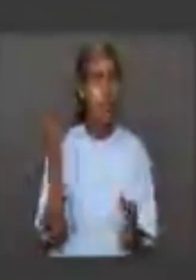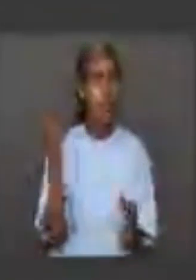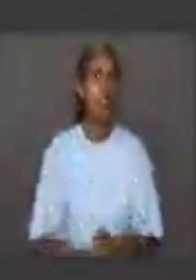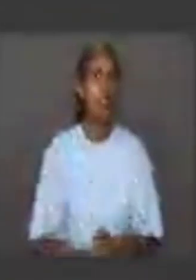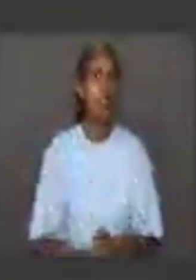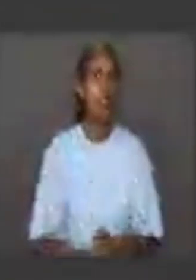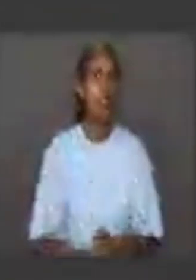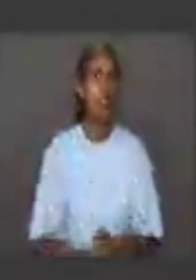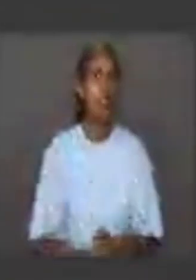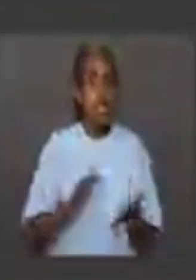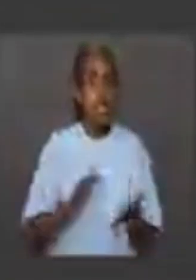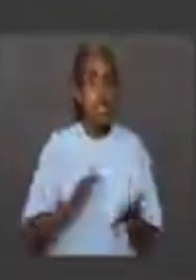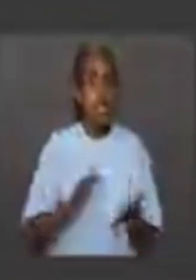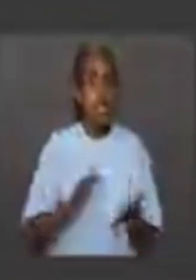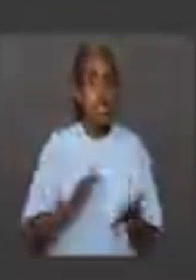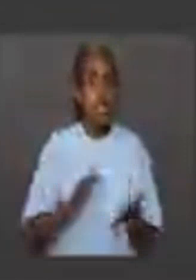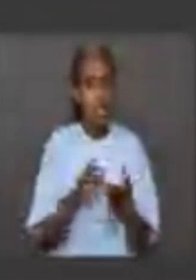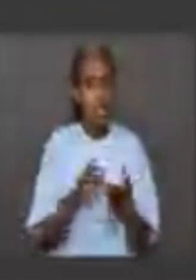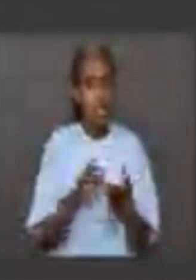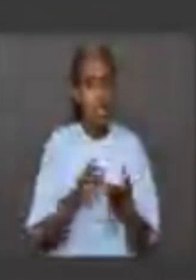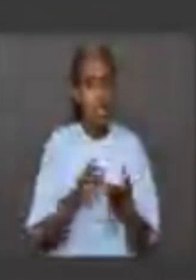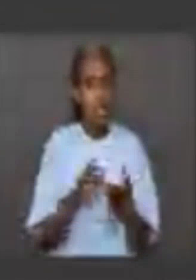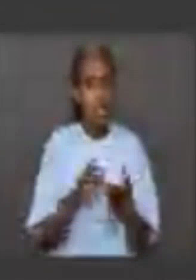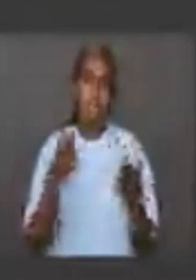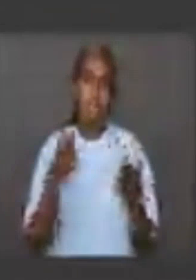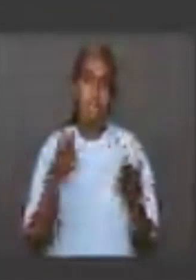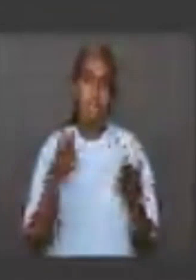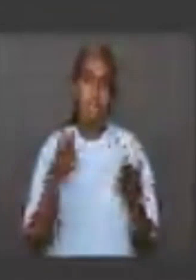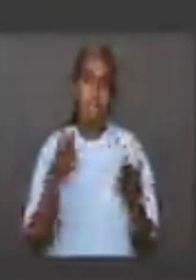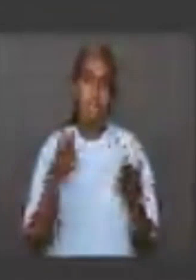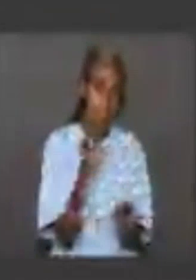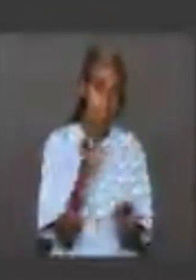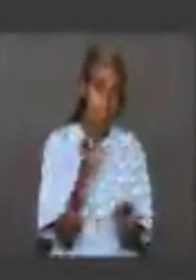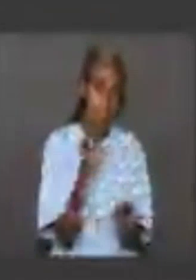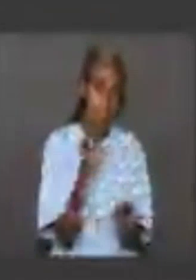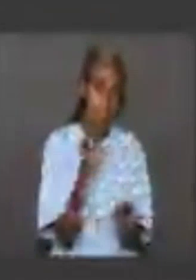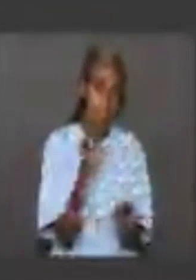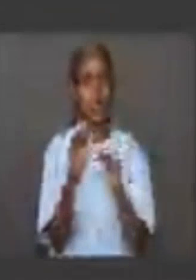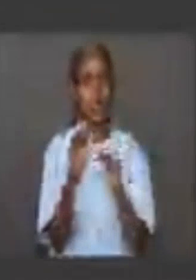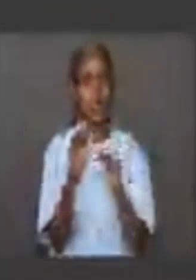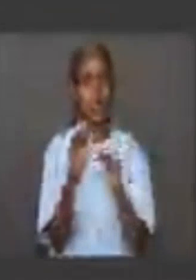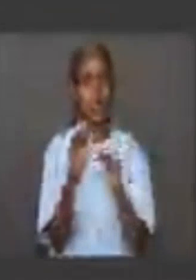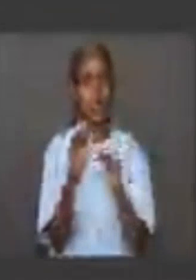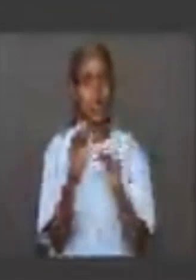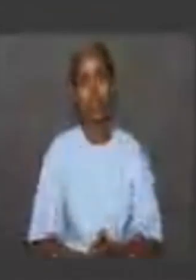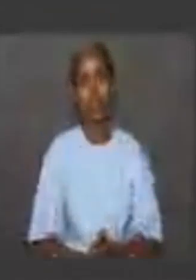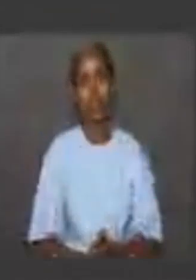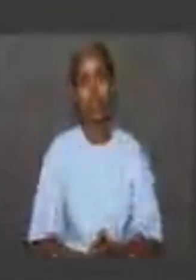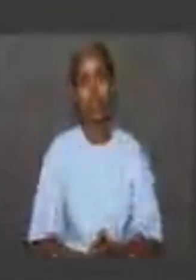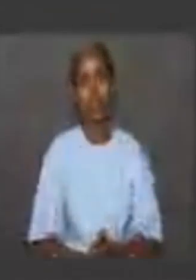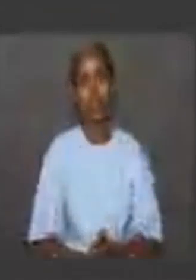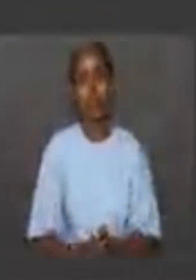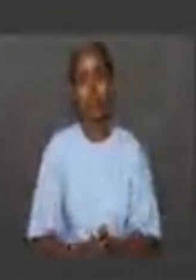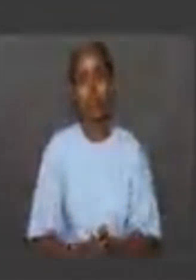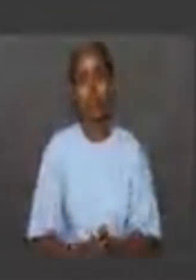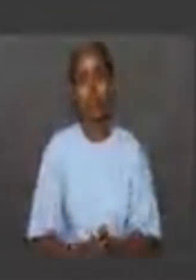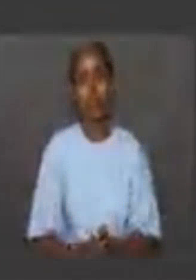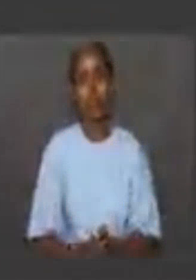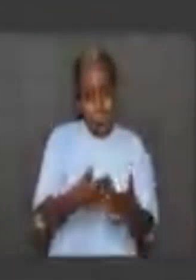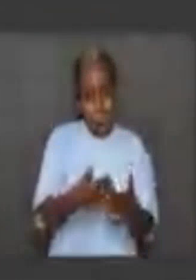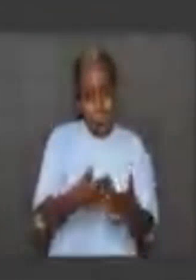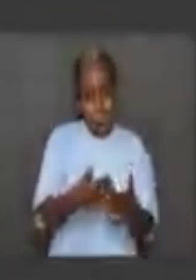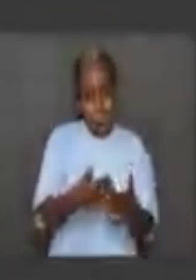Starting with the statement that the function equals 0, we subtract